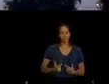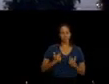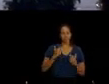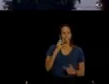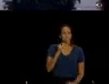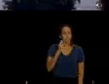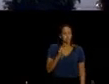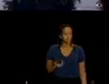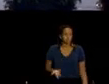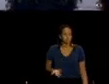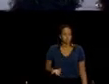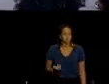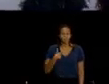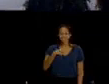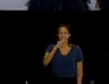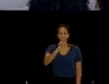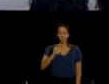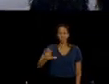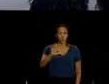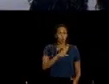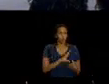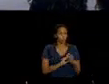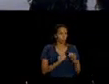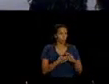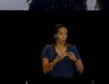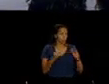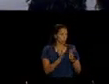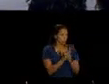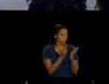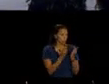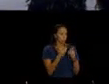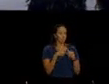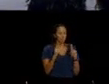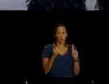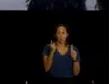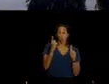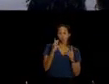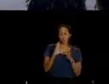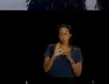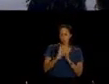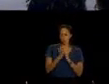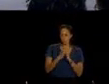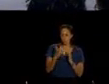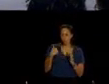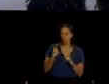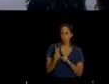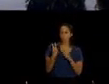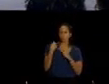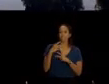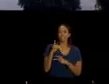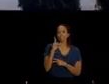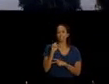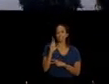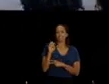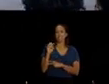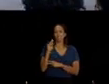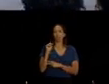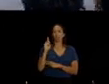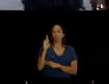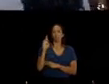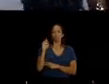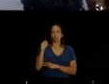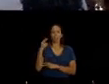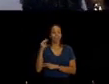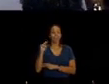those books. I cherish them. One of my favorite books in the world is Dear Mr. Henshaw by Beverly Cleary, and it made me want to be a writer.